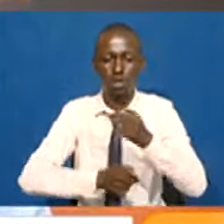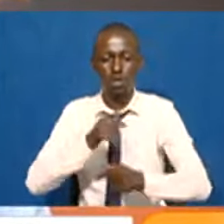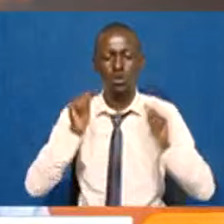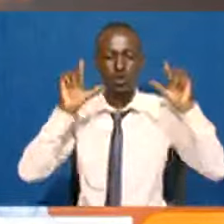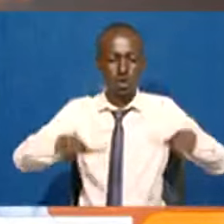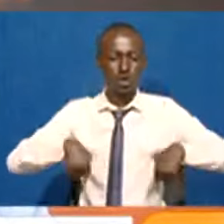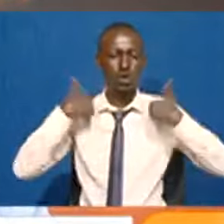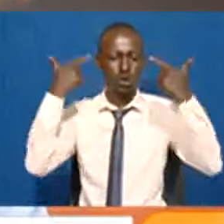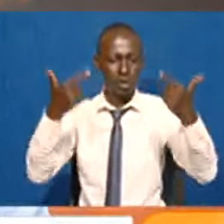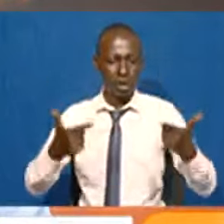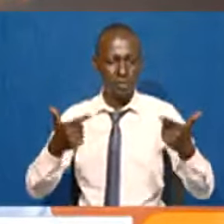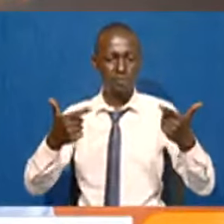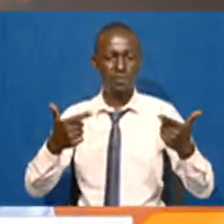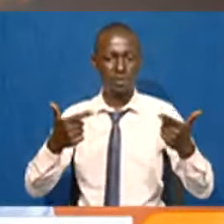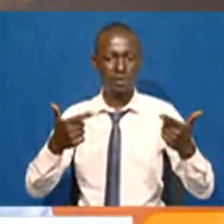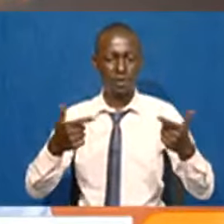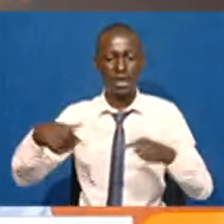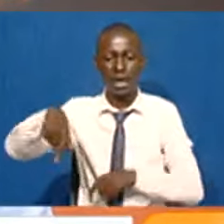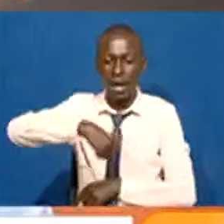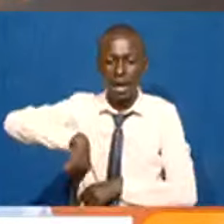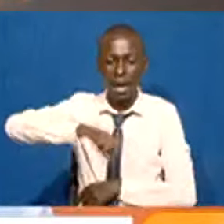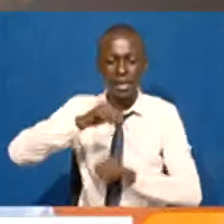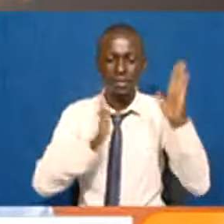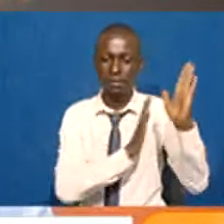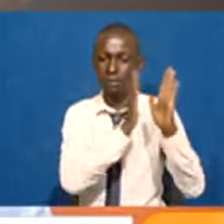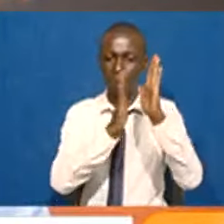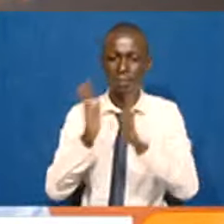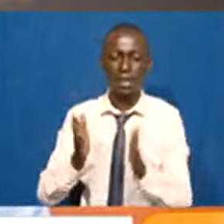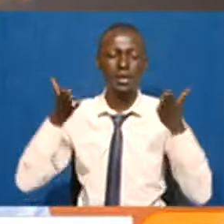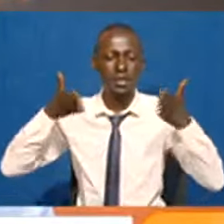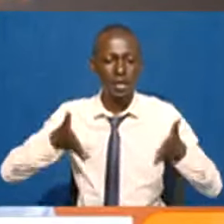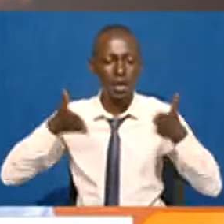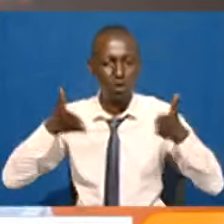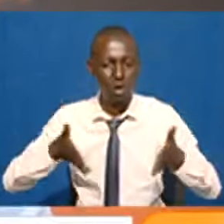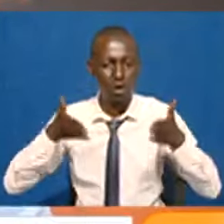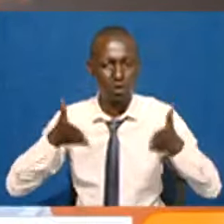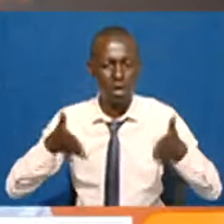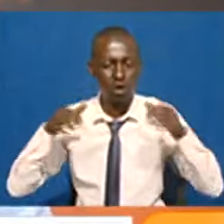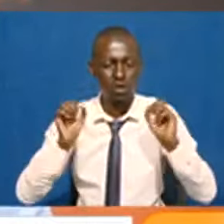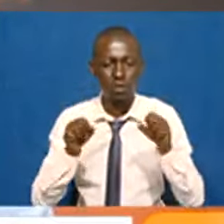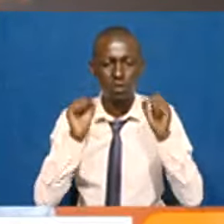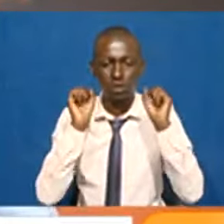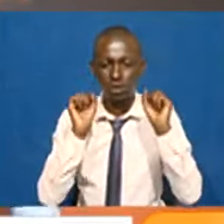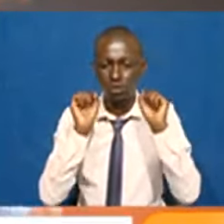investment are, plan. Yes. Yeah. And we are working on a model that looks at